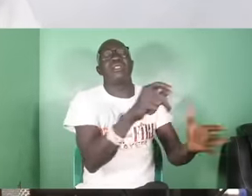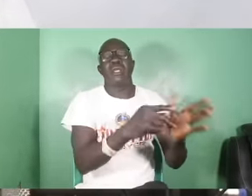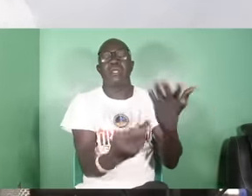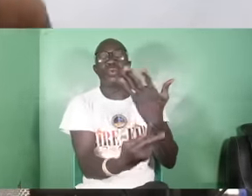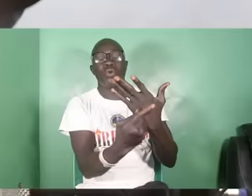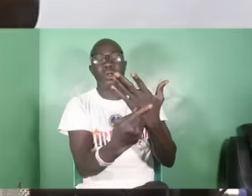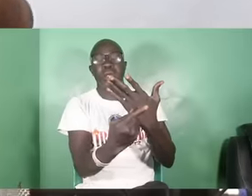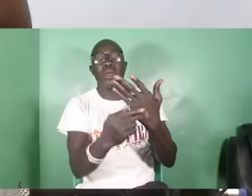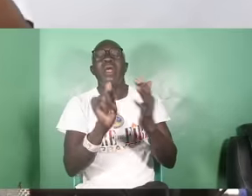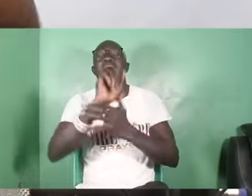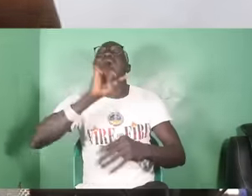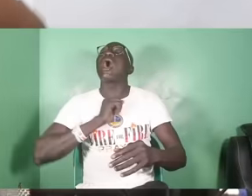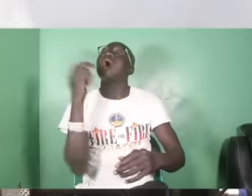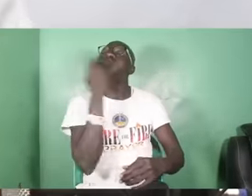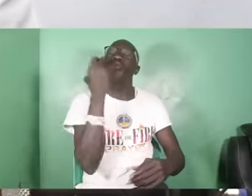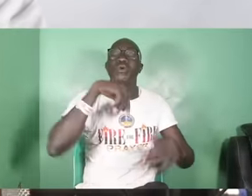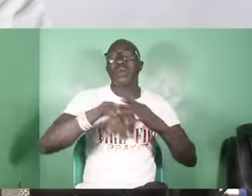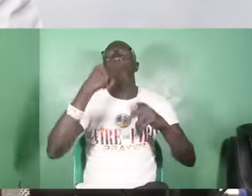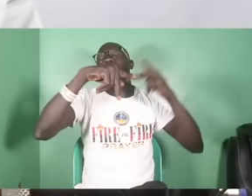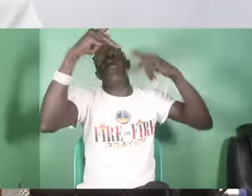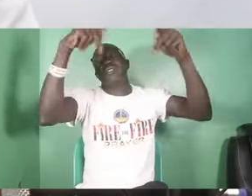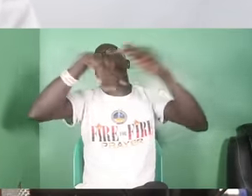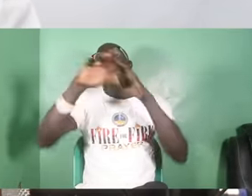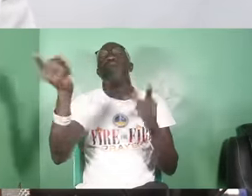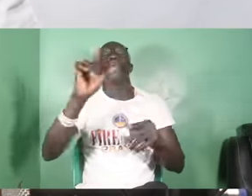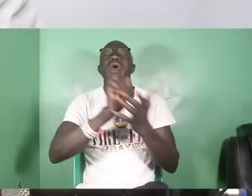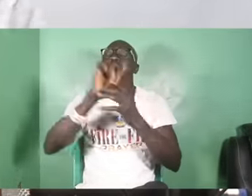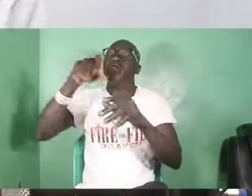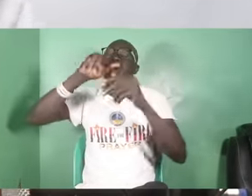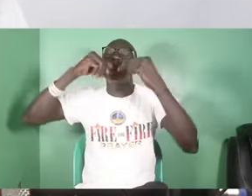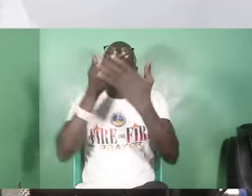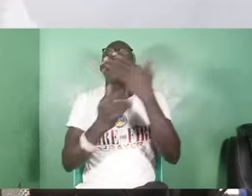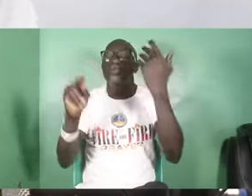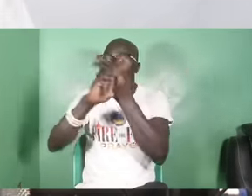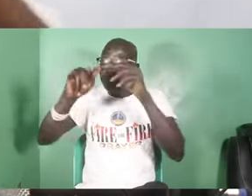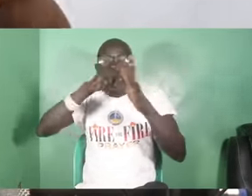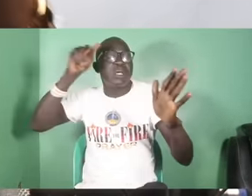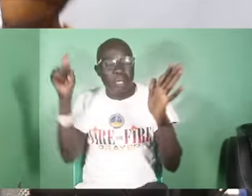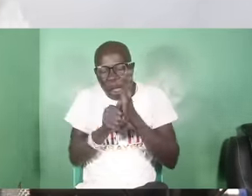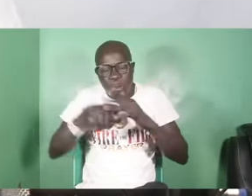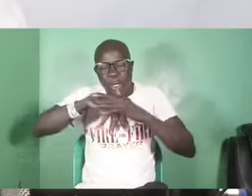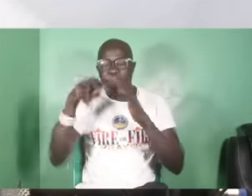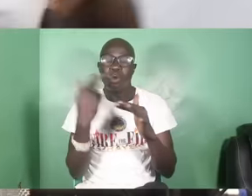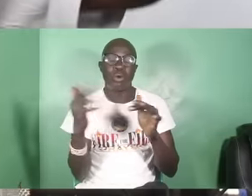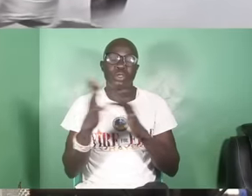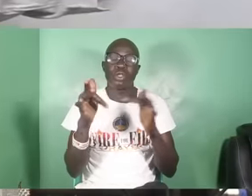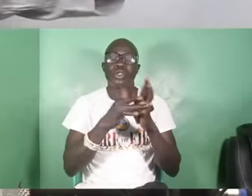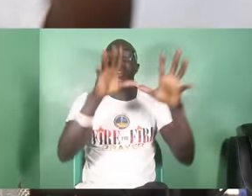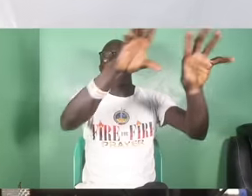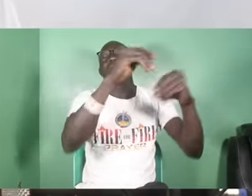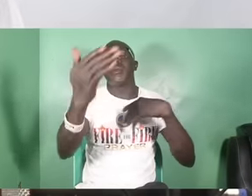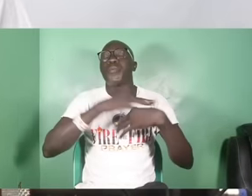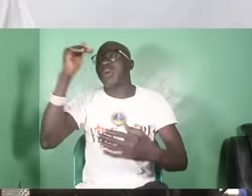you write it, you type it. And where is a mission teller? I prophesy. And any bit of the hammer. Let your goodness and grace. You call Jesus. Oh, you're